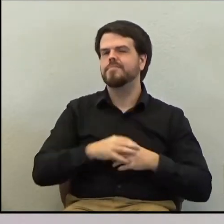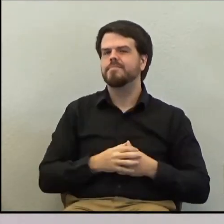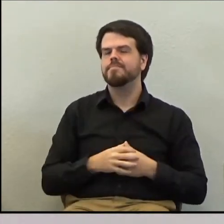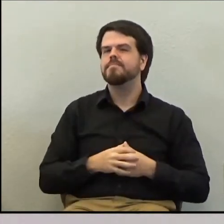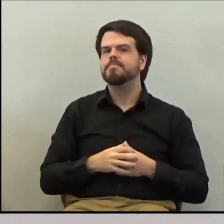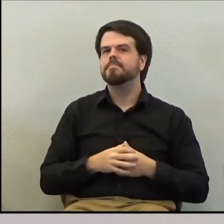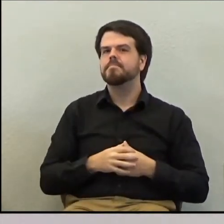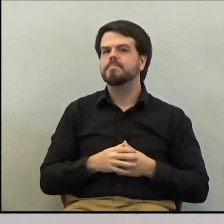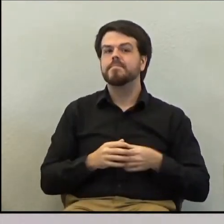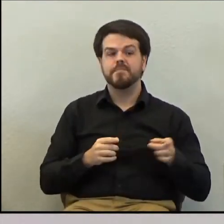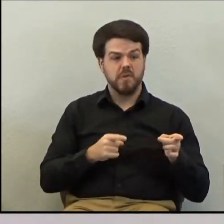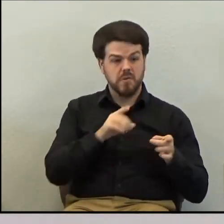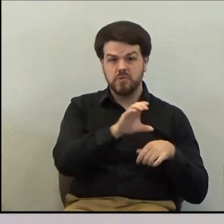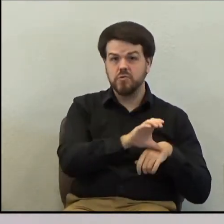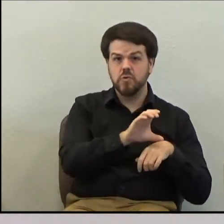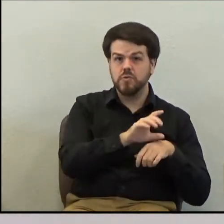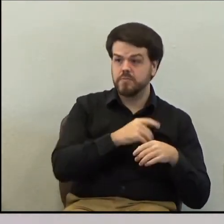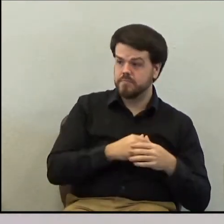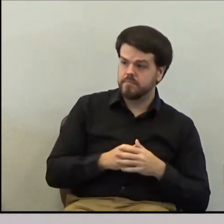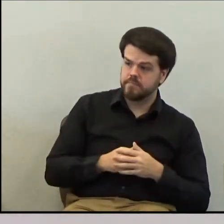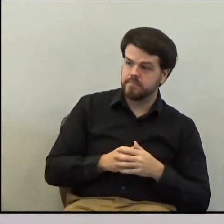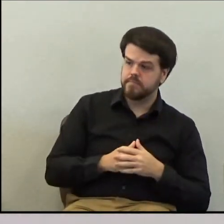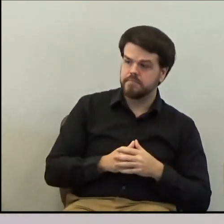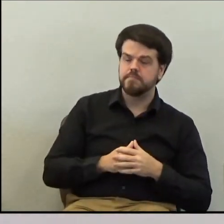And the churches would say,